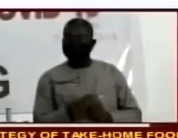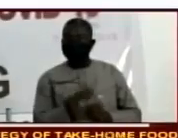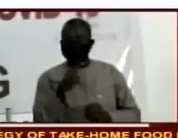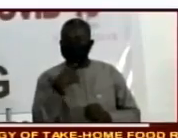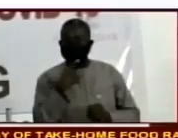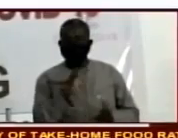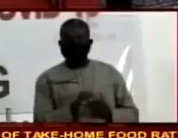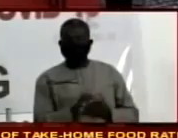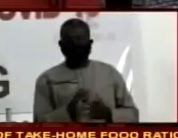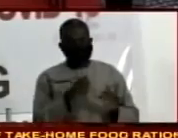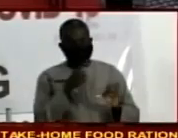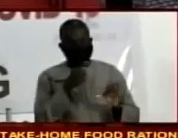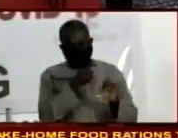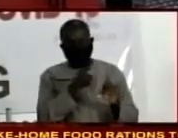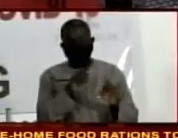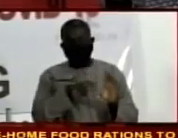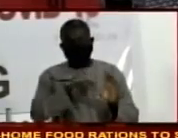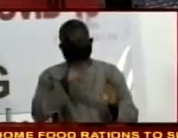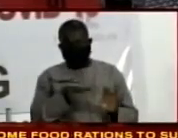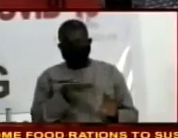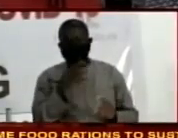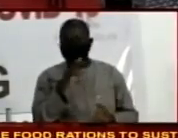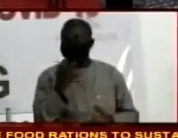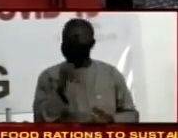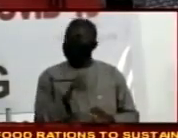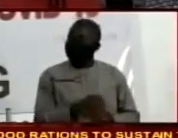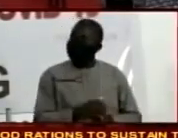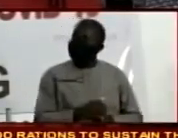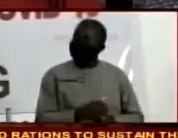chairman of the